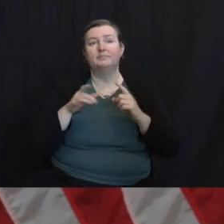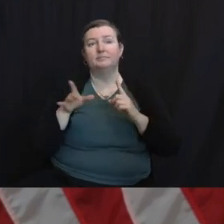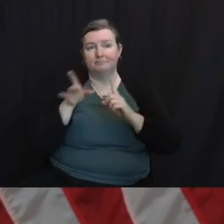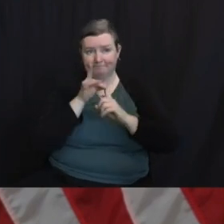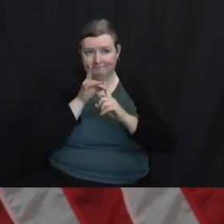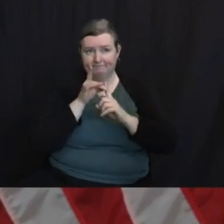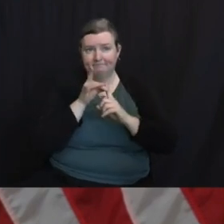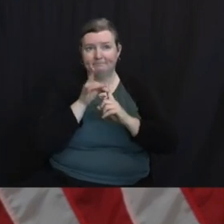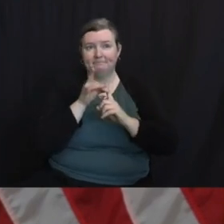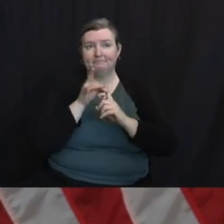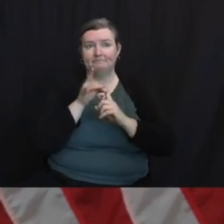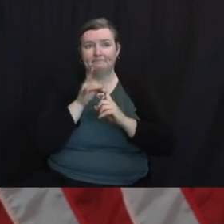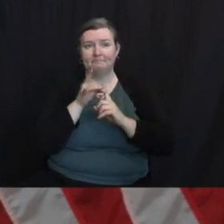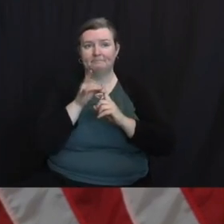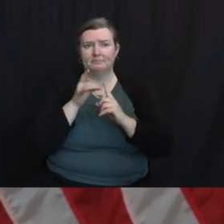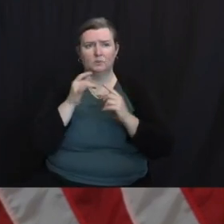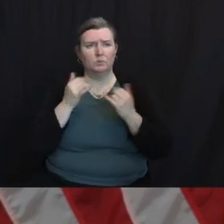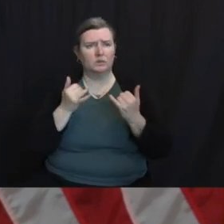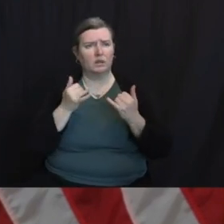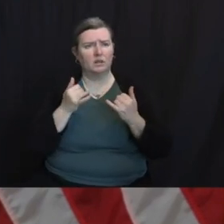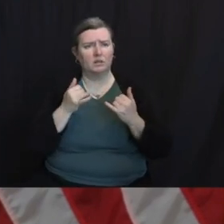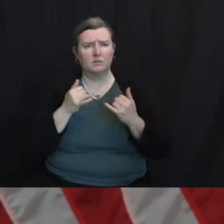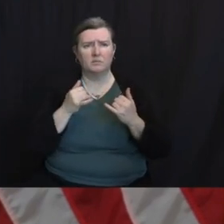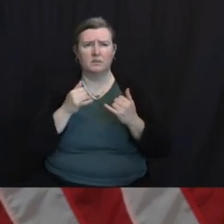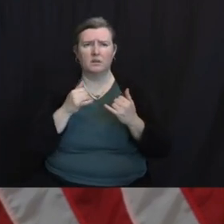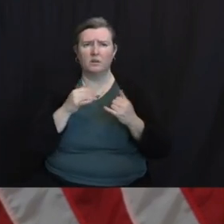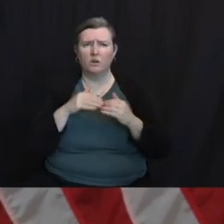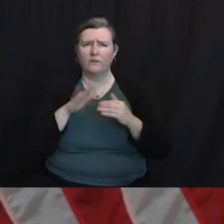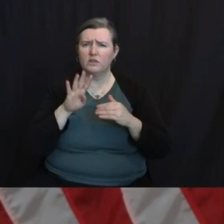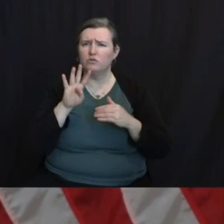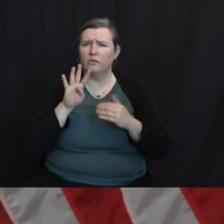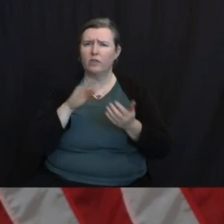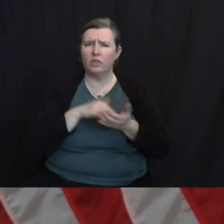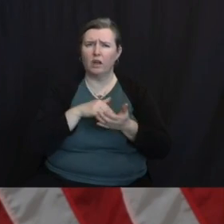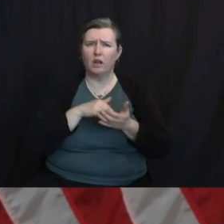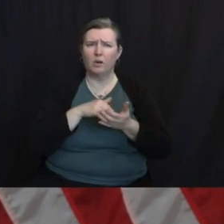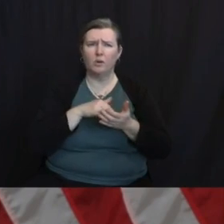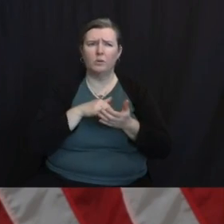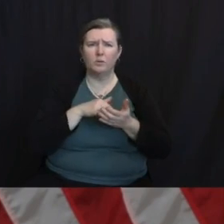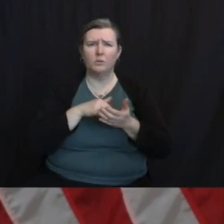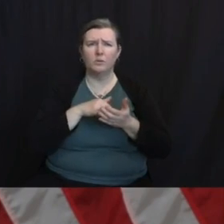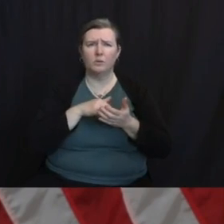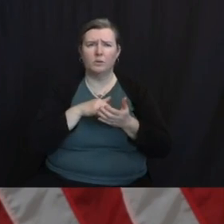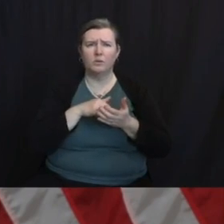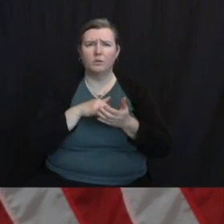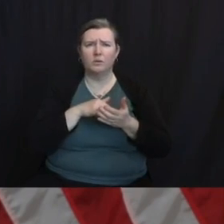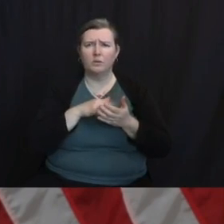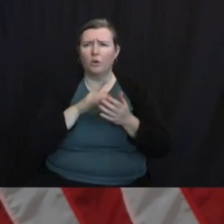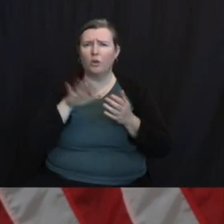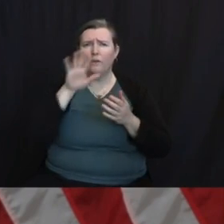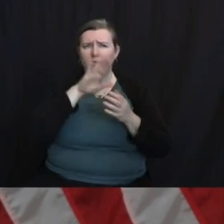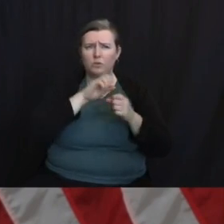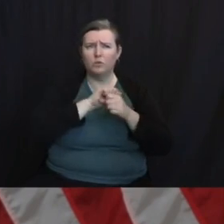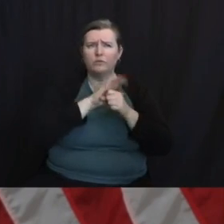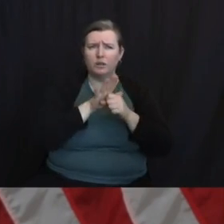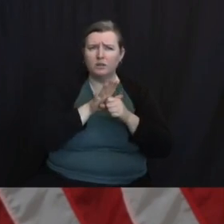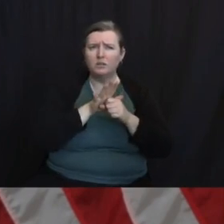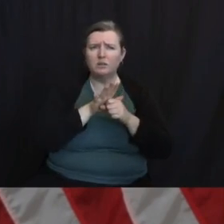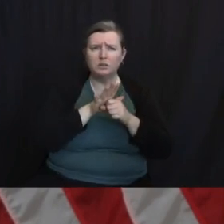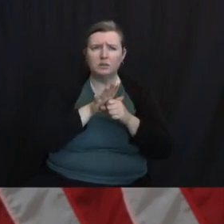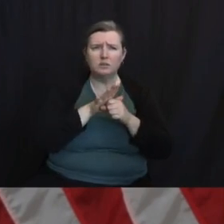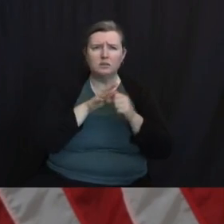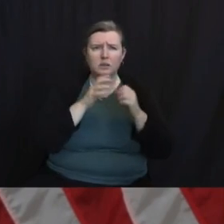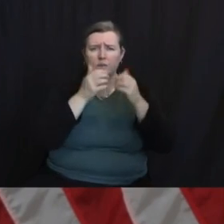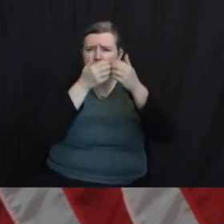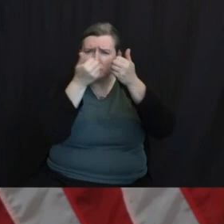I think today was 3,000 or over 4,000 with confirmed and probable, that if we were able to sequence all of those, we'd find